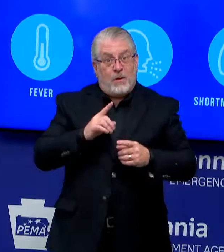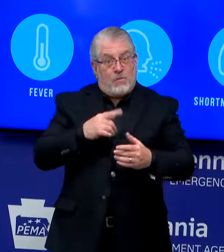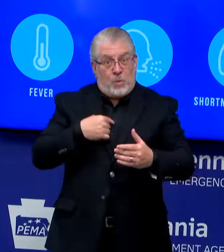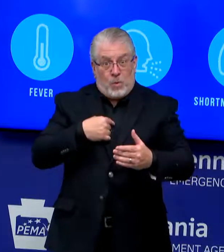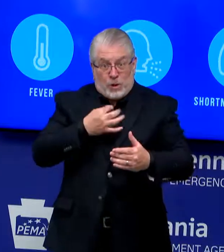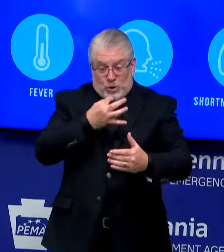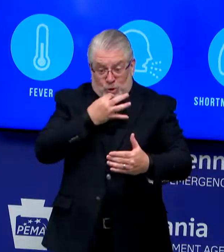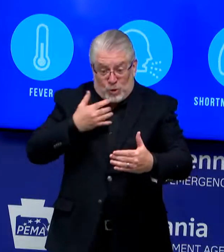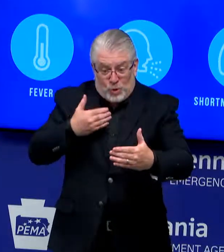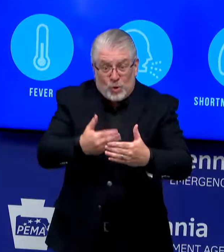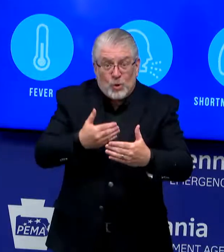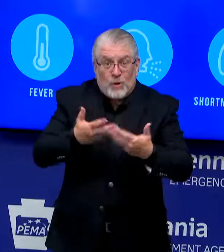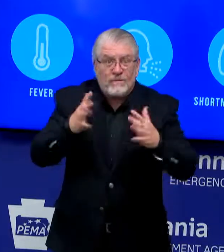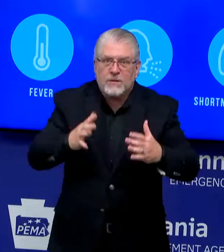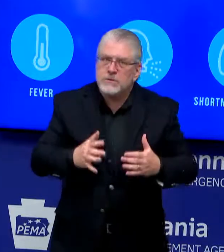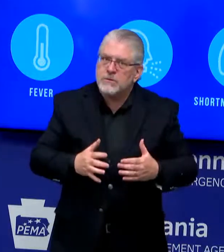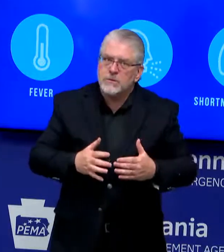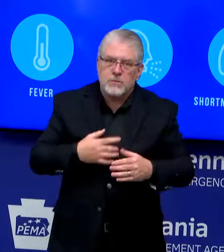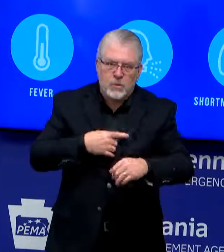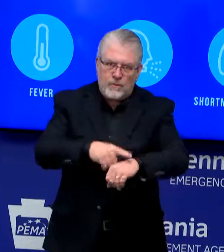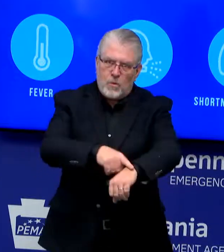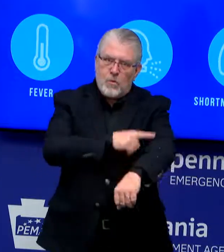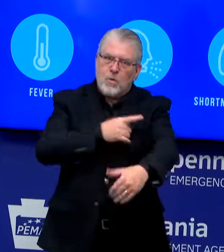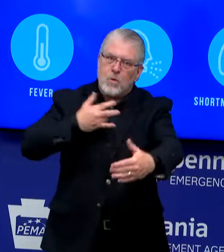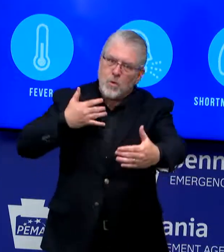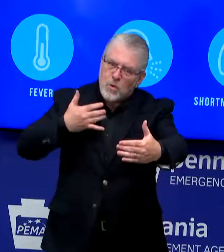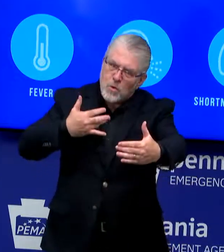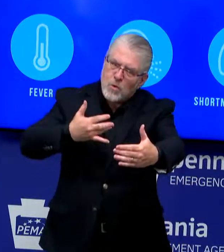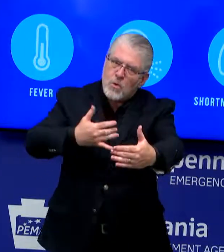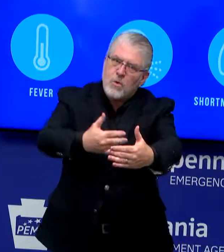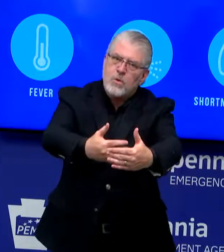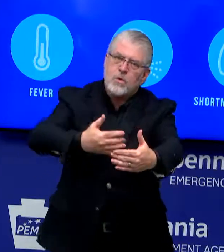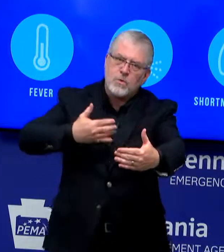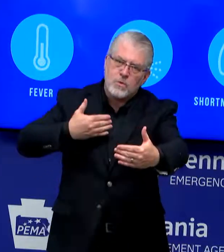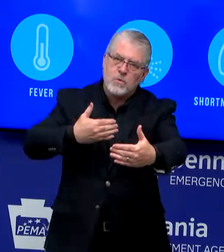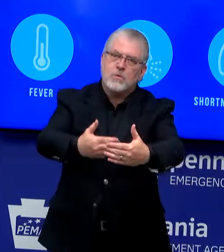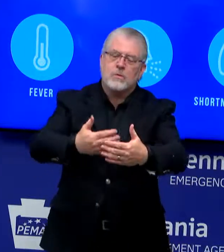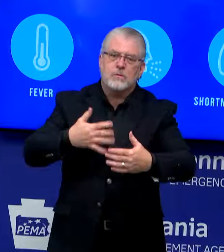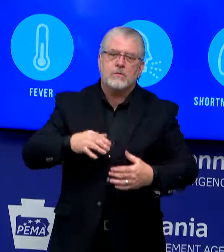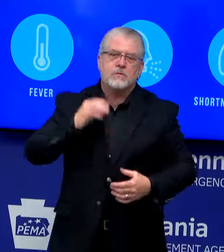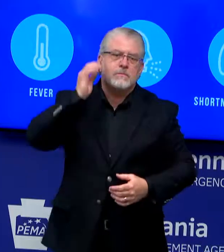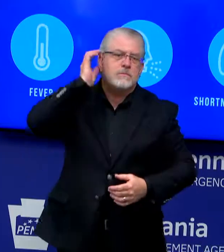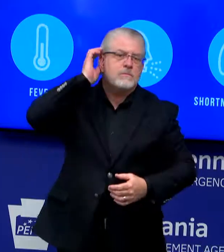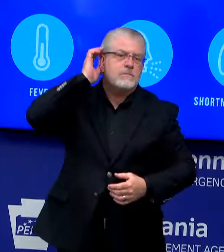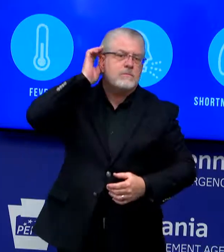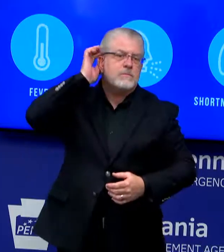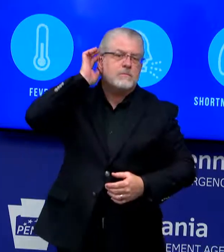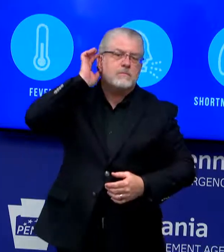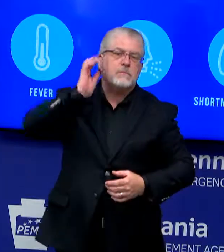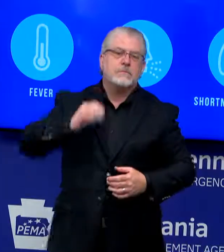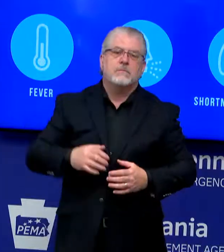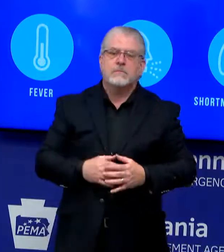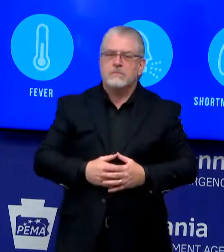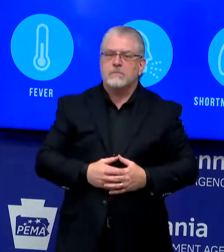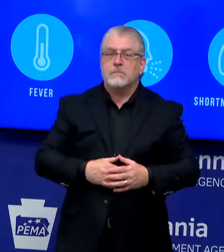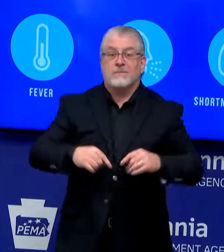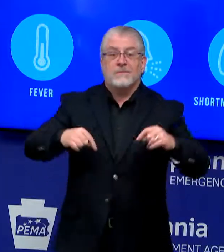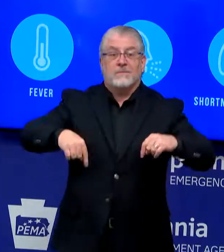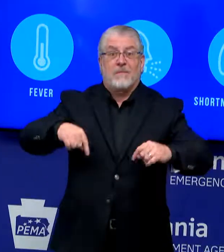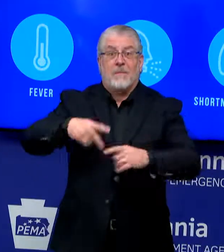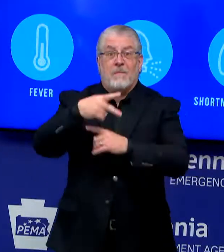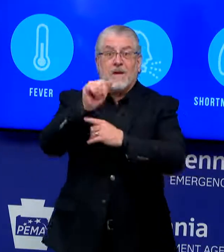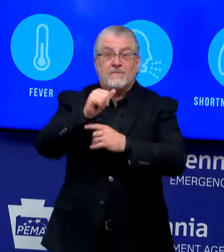most Pennsylvanians alive and the best economic prospects, we all need to continue to do our parts. So